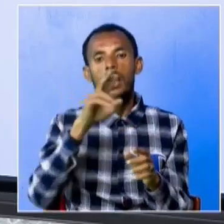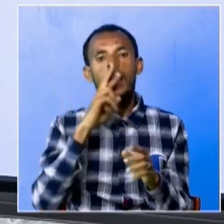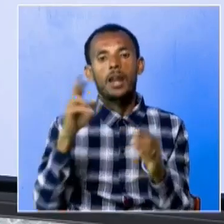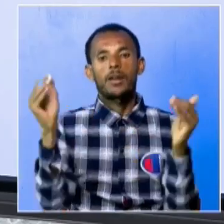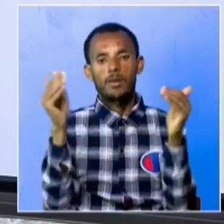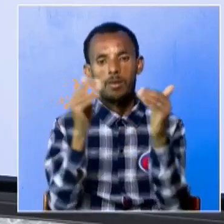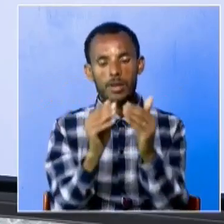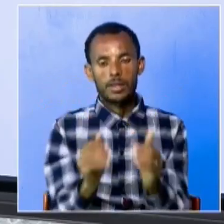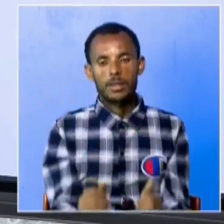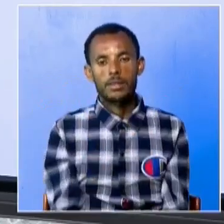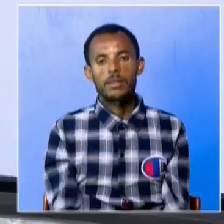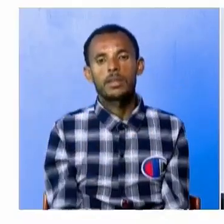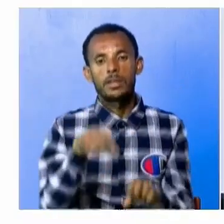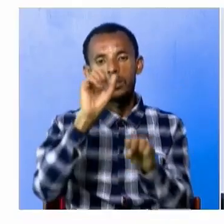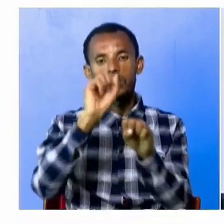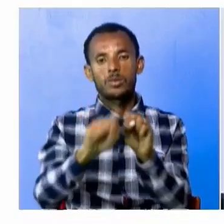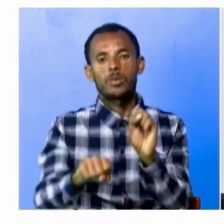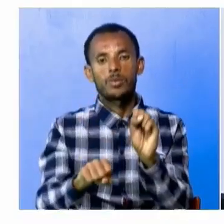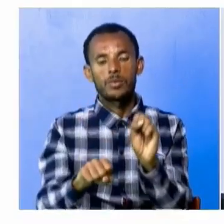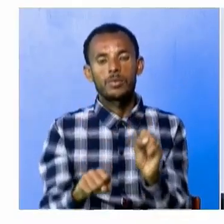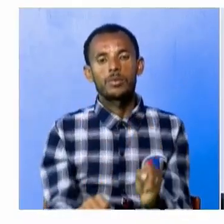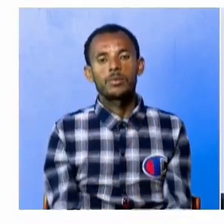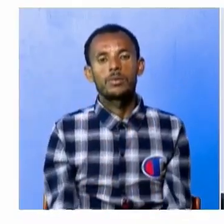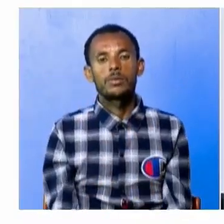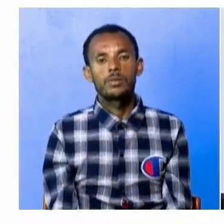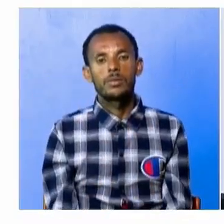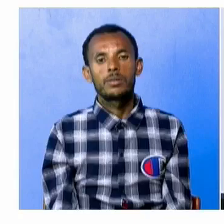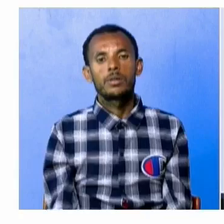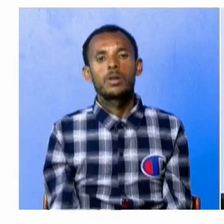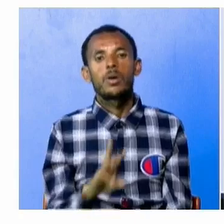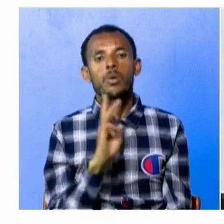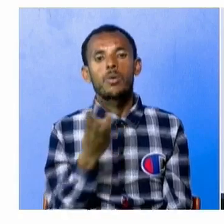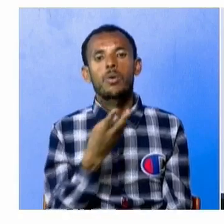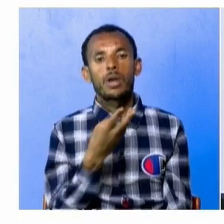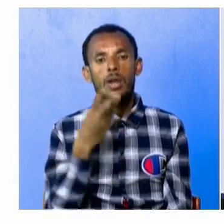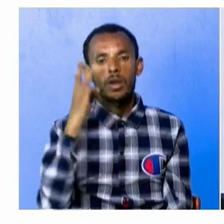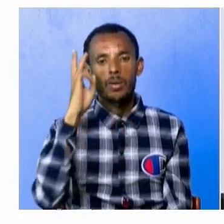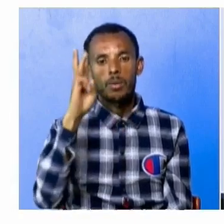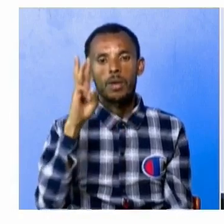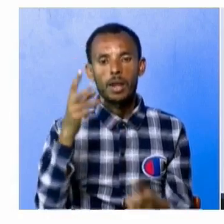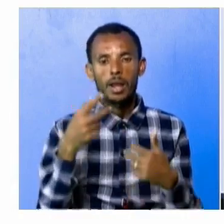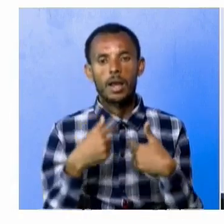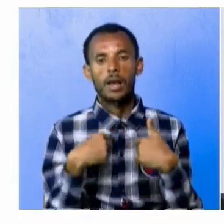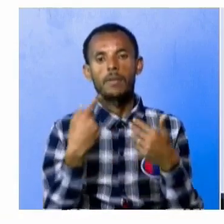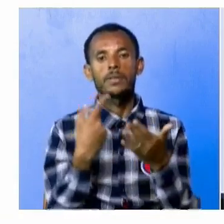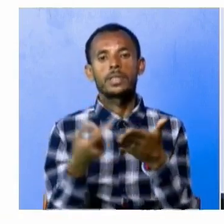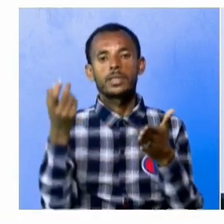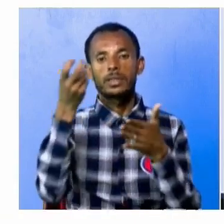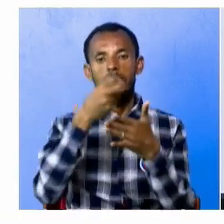congruent. Okay, so we will have this result.